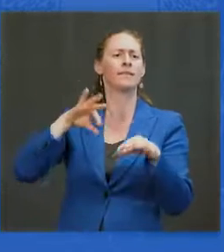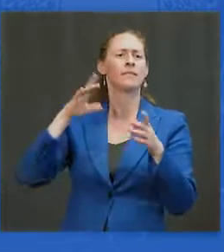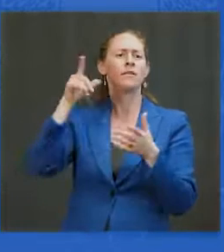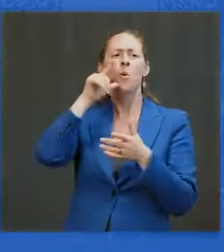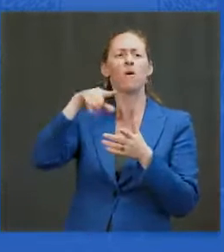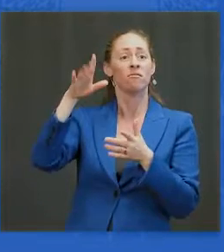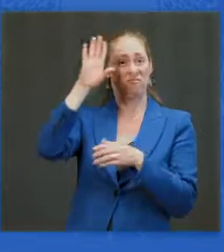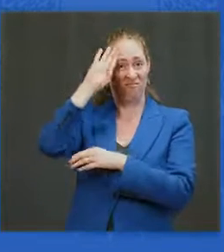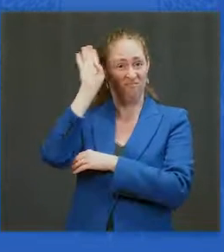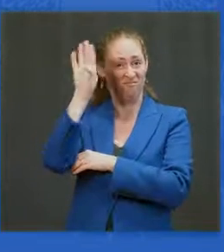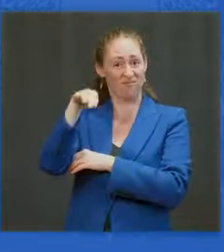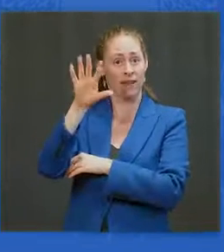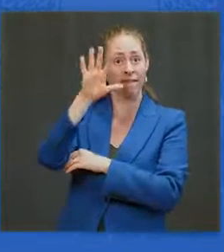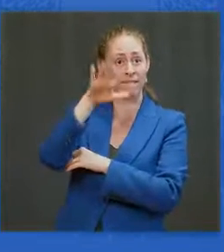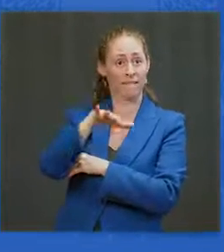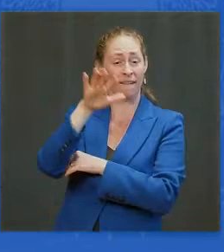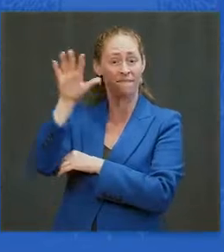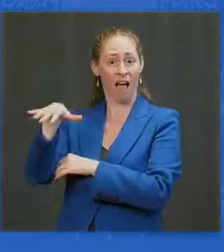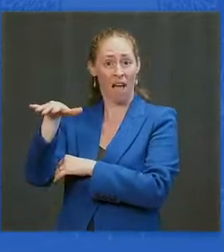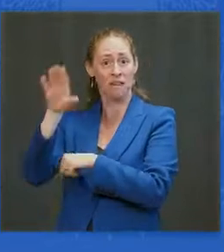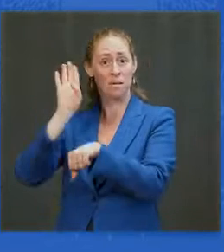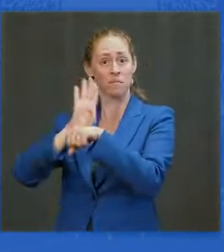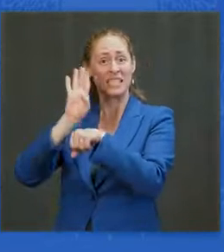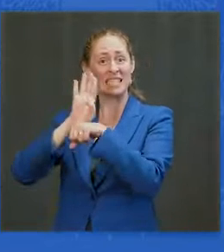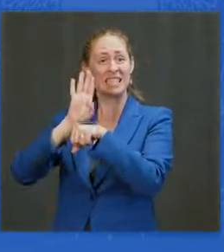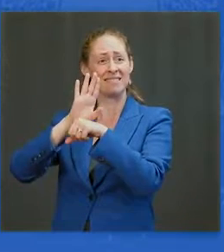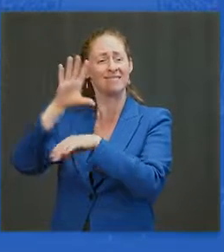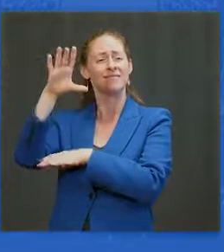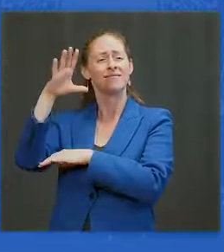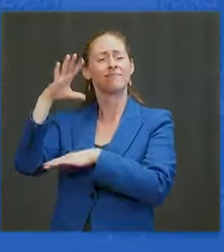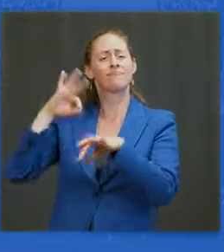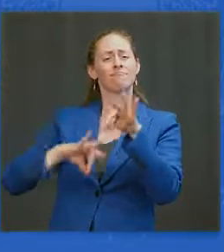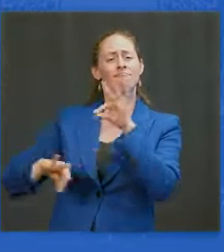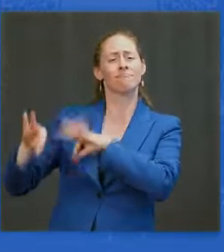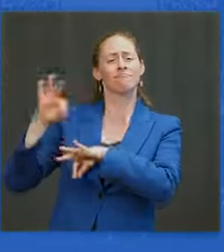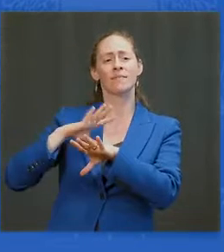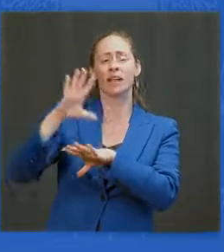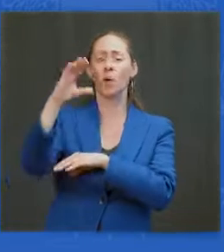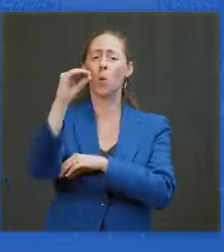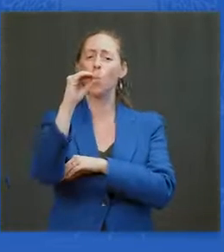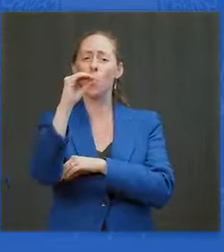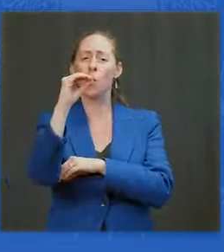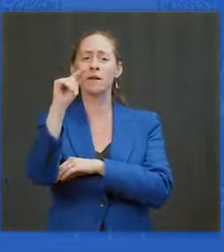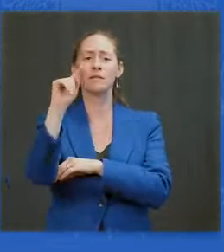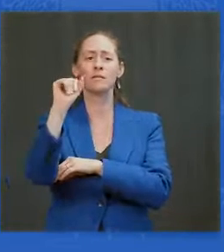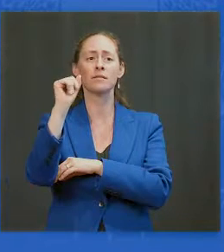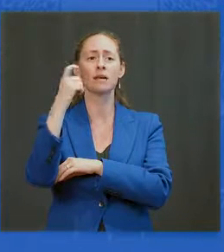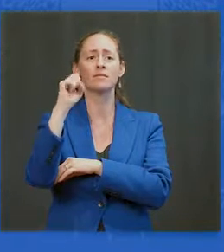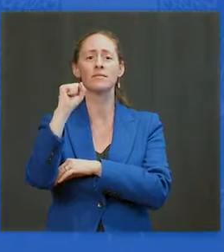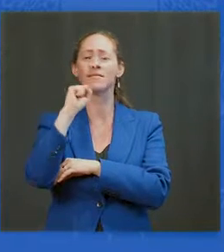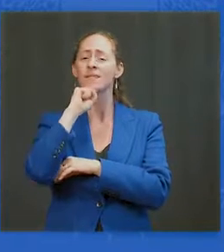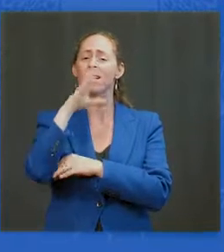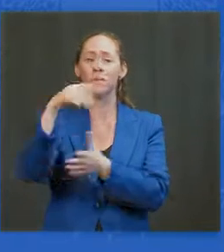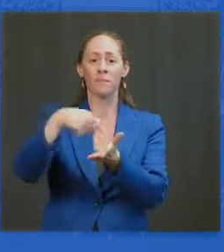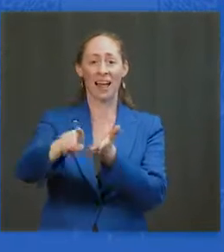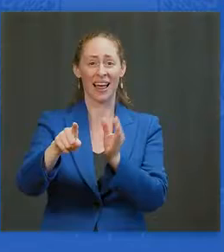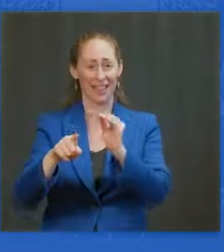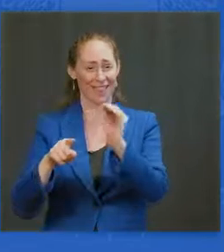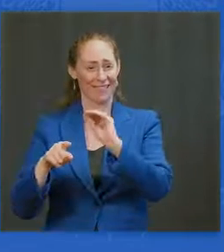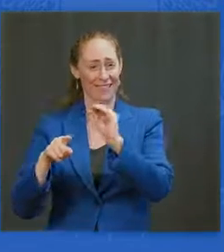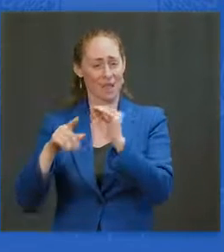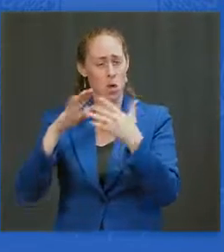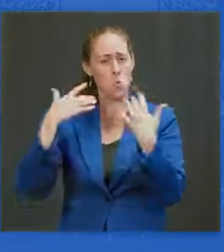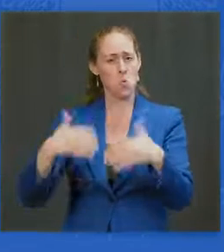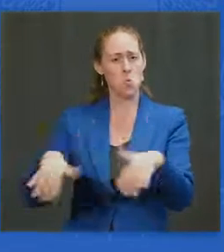taxes on more than $40 billion in profit last year. We can ask corporations and the very wealthy just to pay their fair